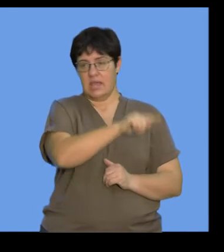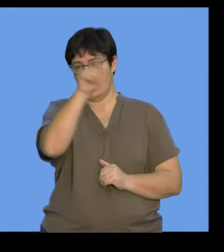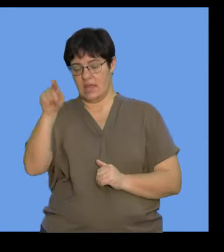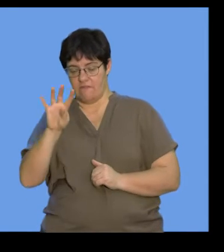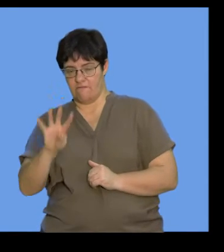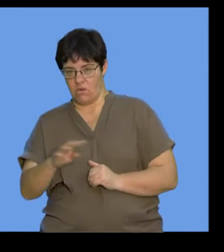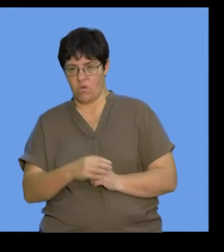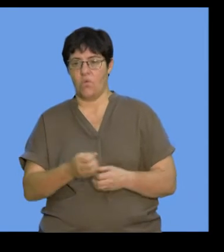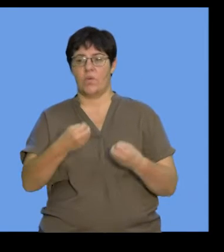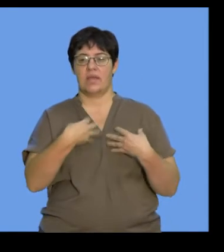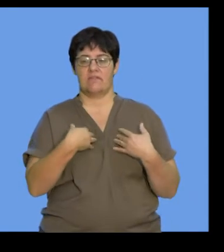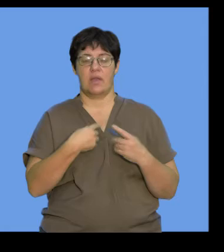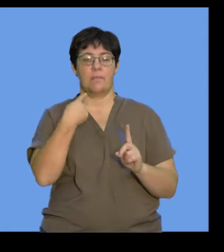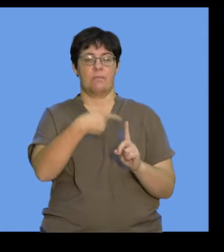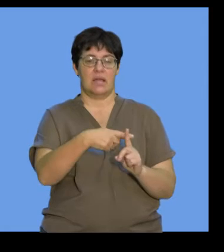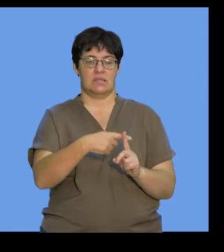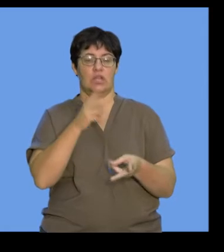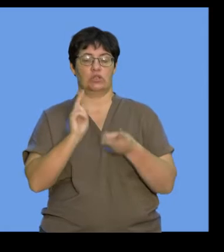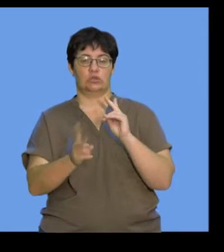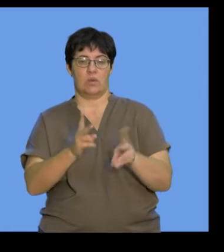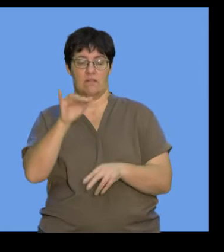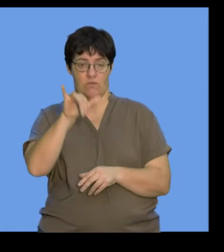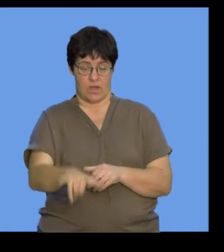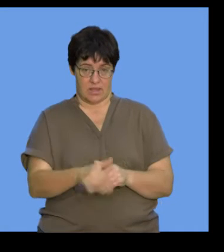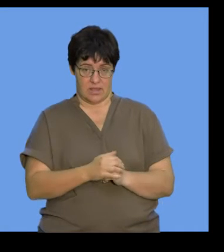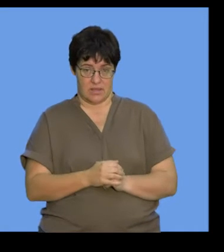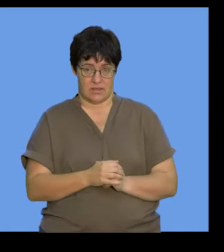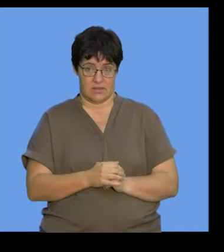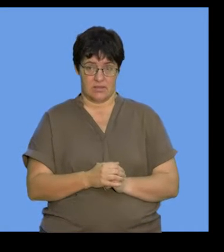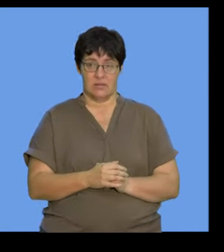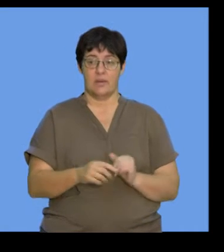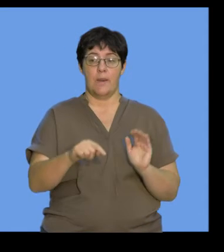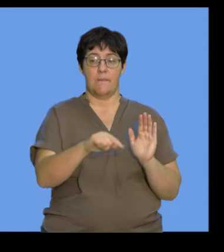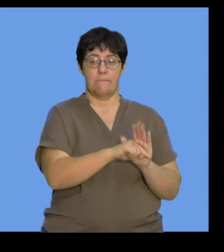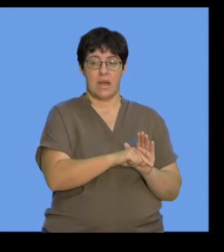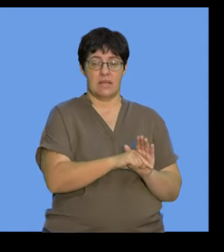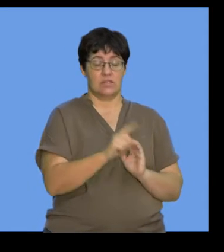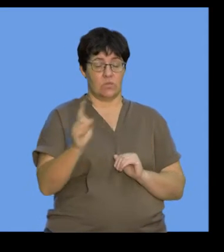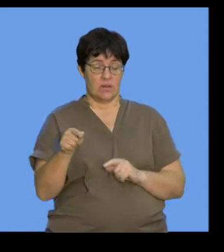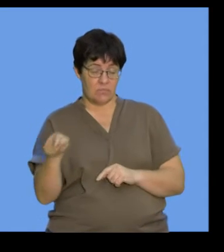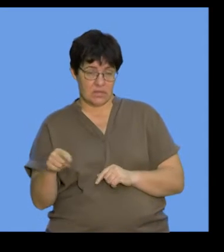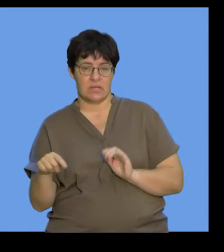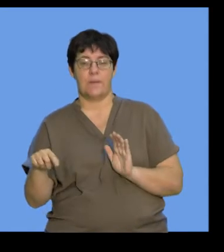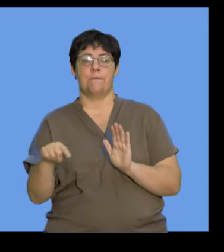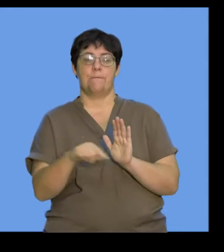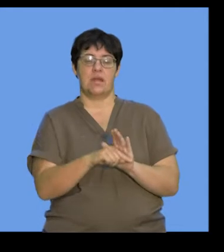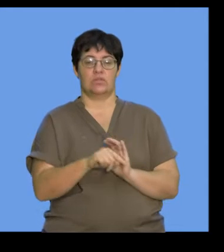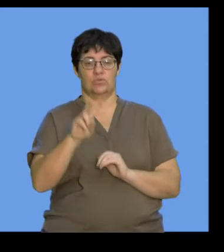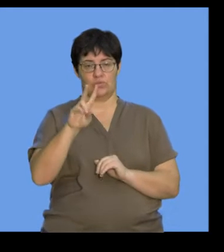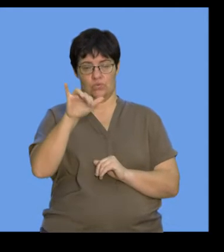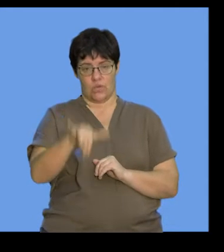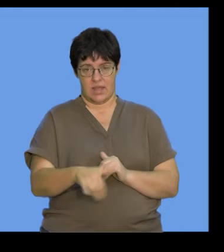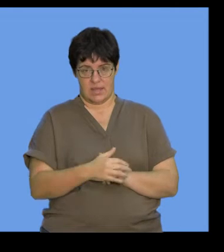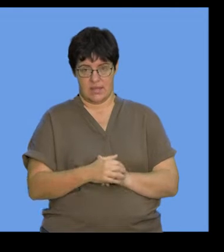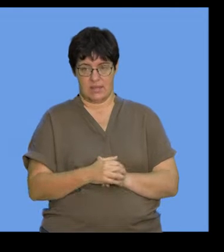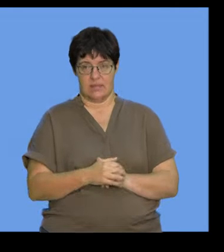then the 3y with the 4 will give me plus 12y, minus 1, and that 2 there will